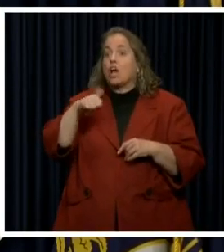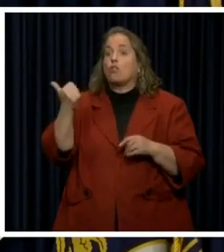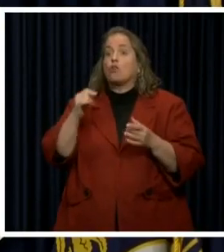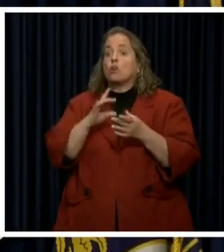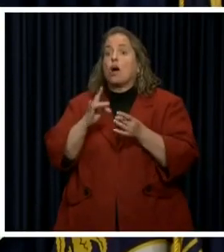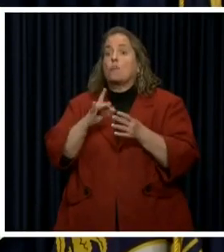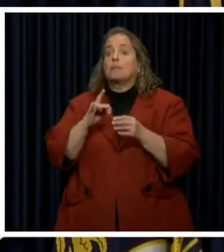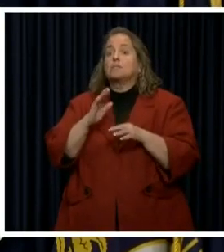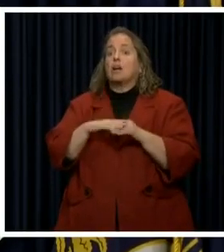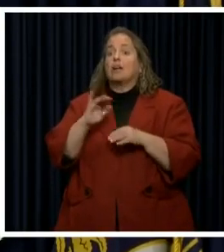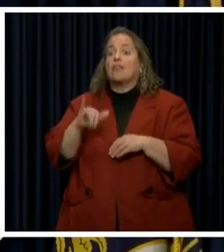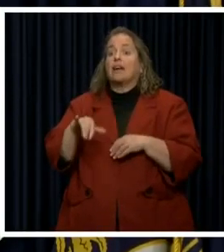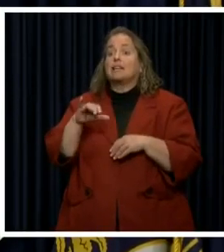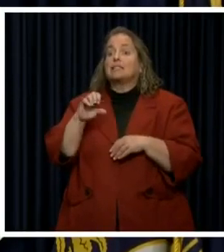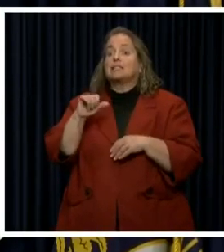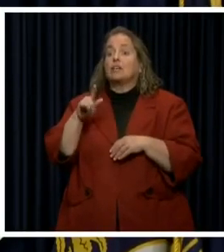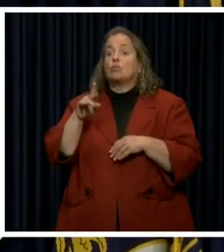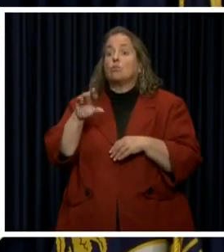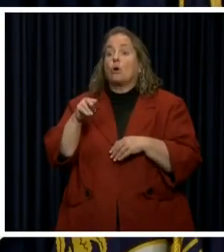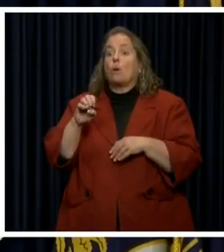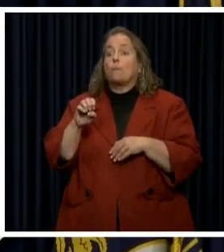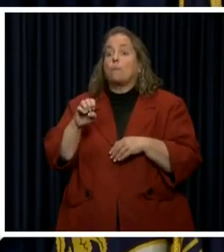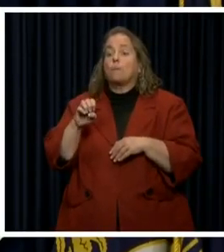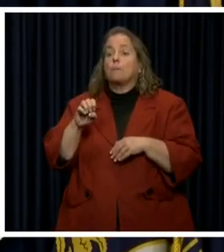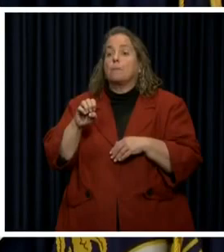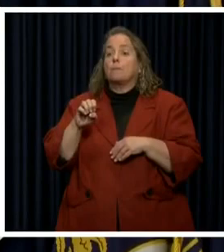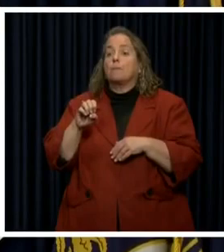on the syndrome generally and how it manifests?